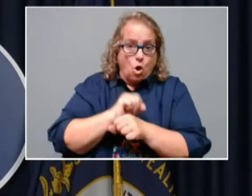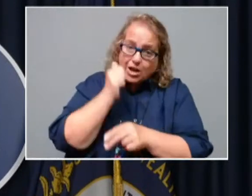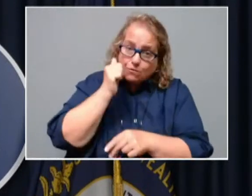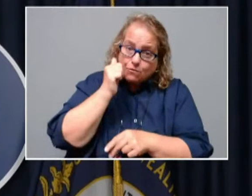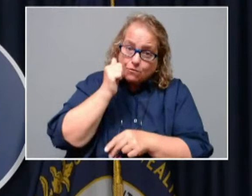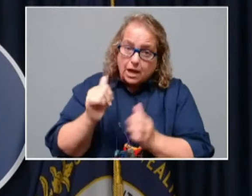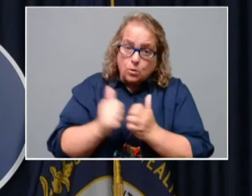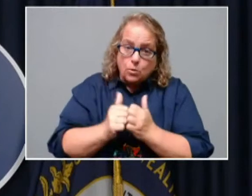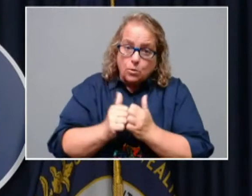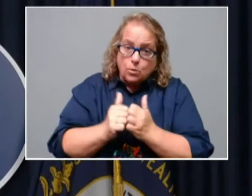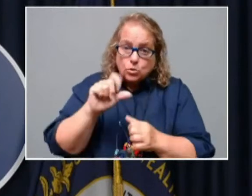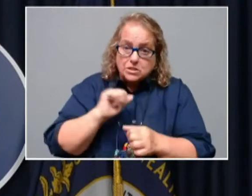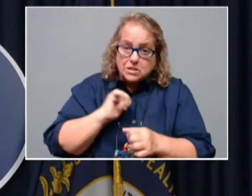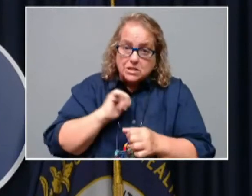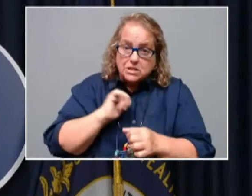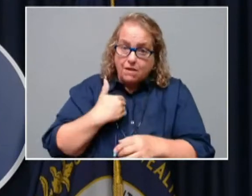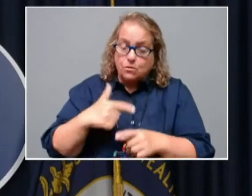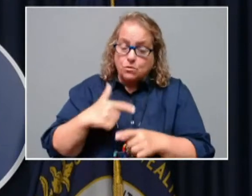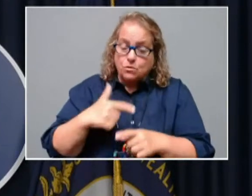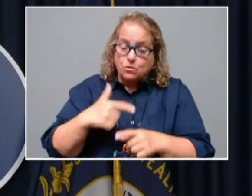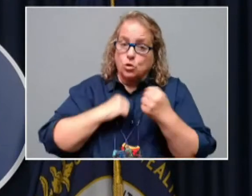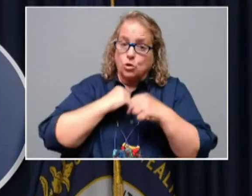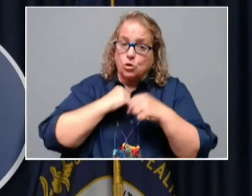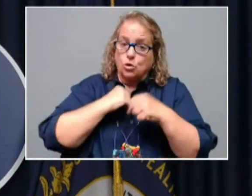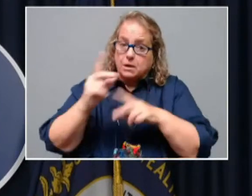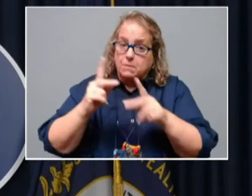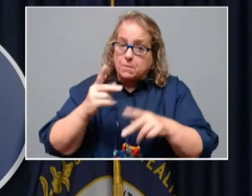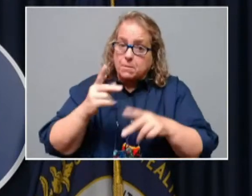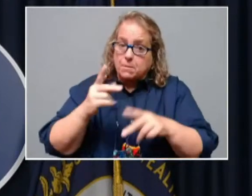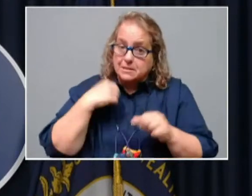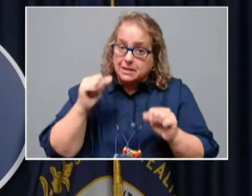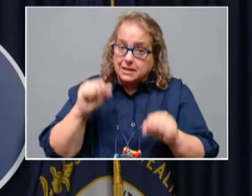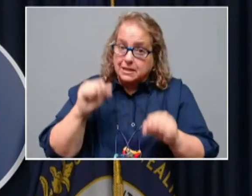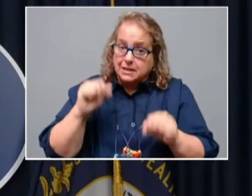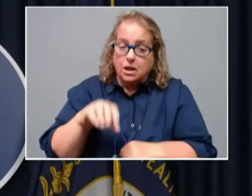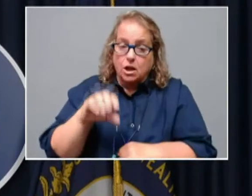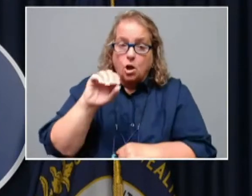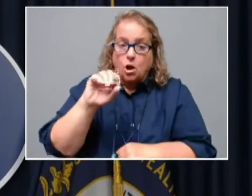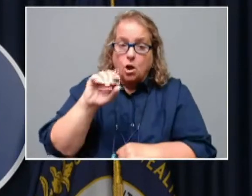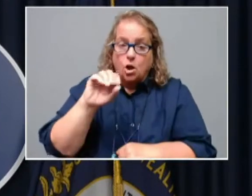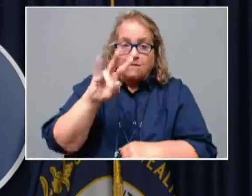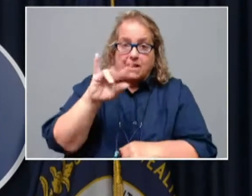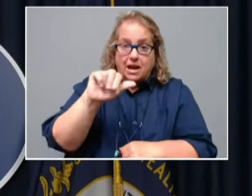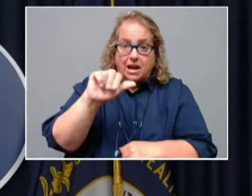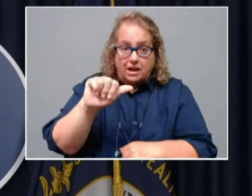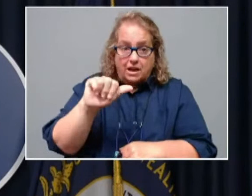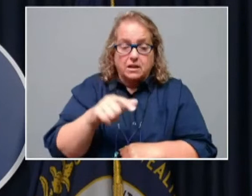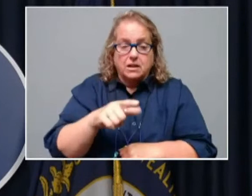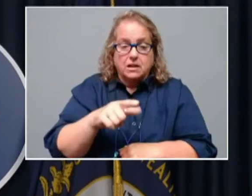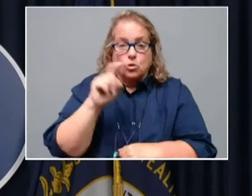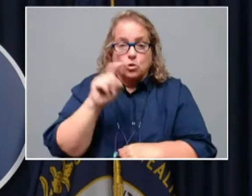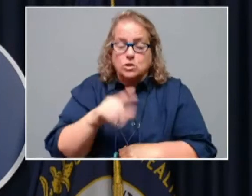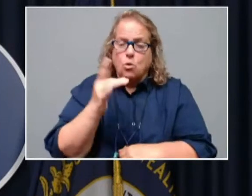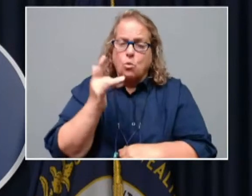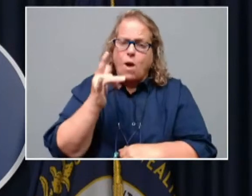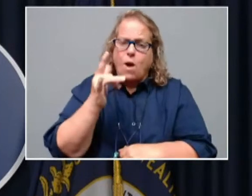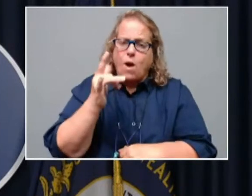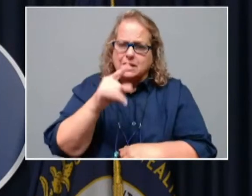best that I can. All right, Olivia Krauth, why did I rescind the mask mandate for schools